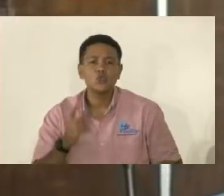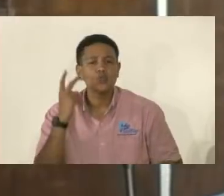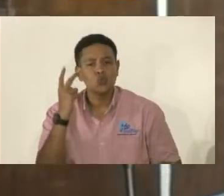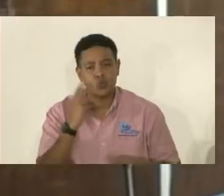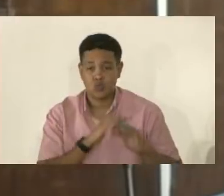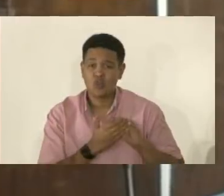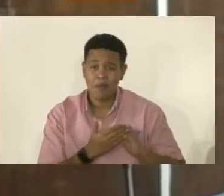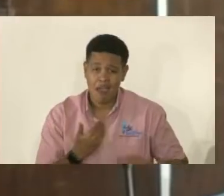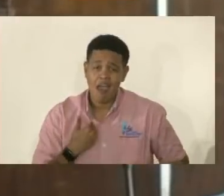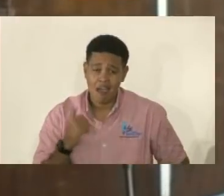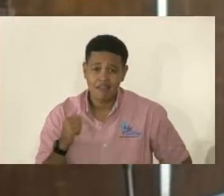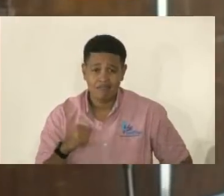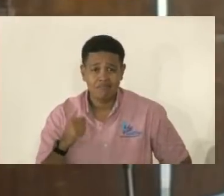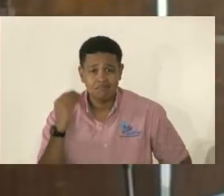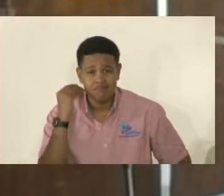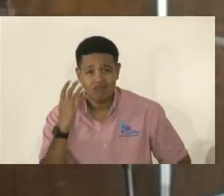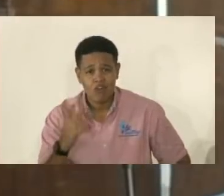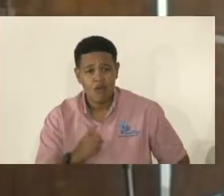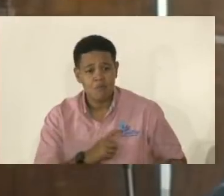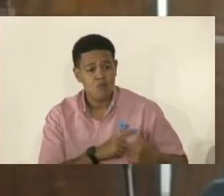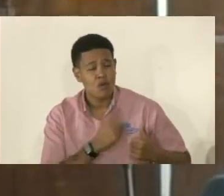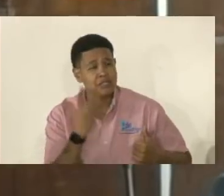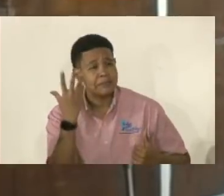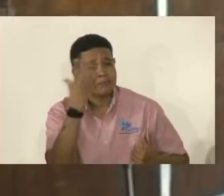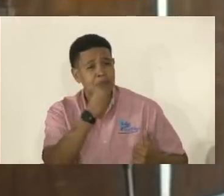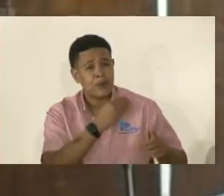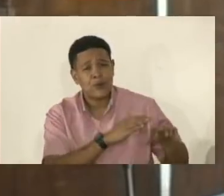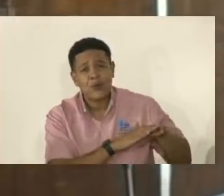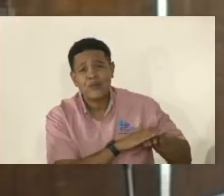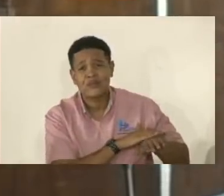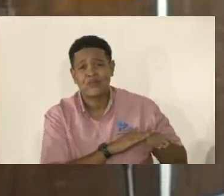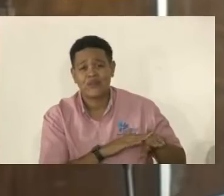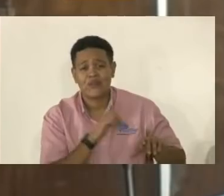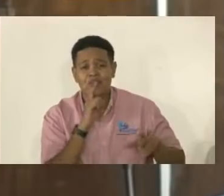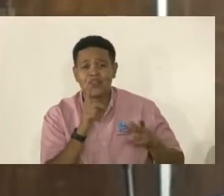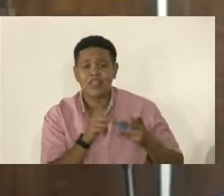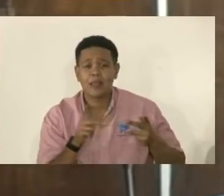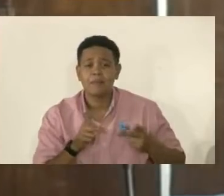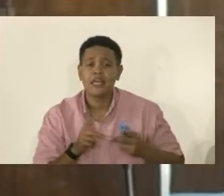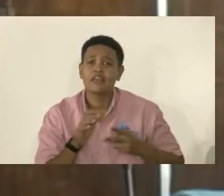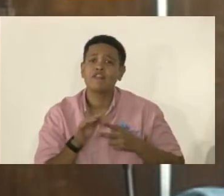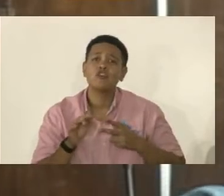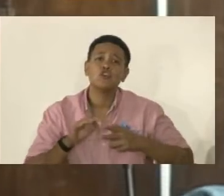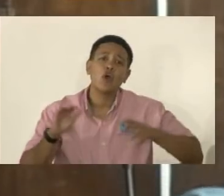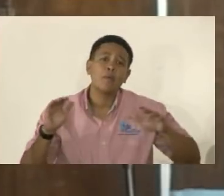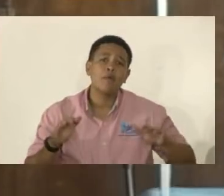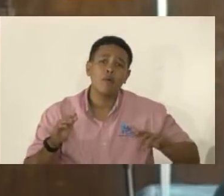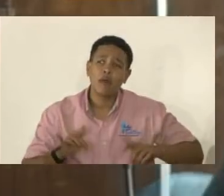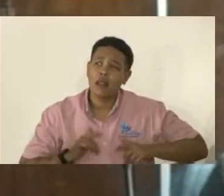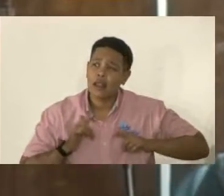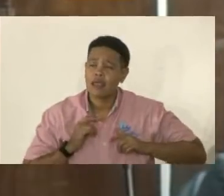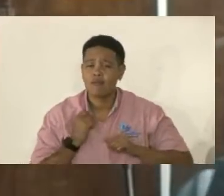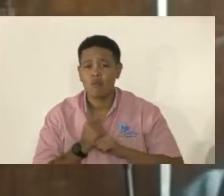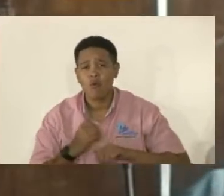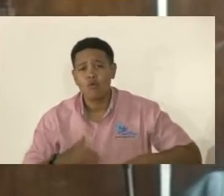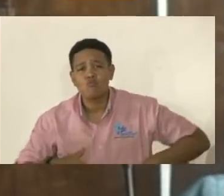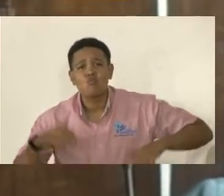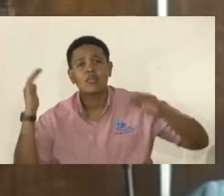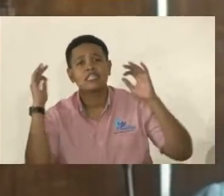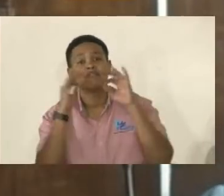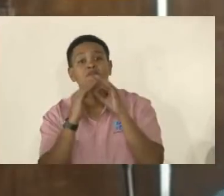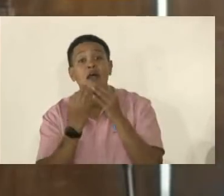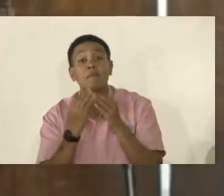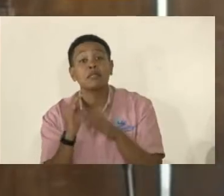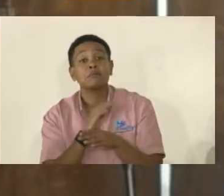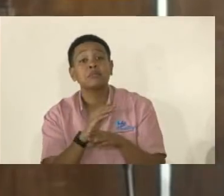Jamaicas. One is a beautiful island that is a place of choice to live, work, raise families, and